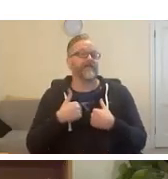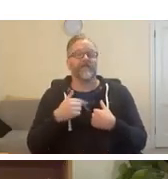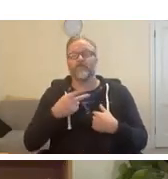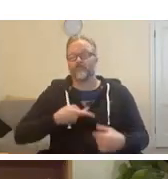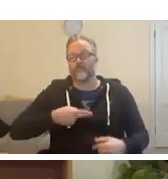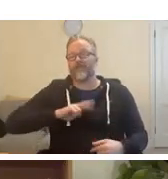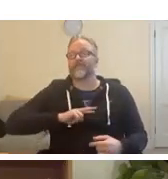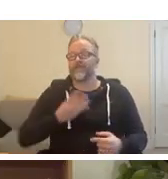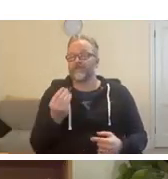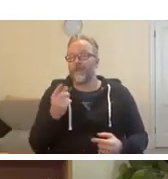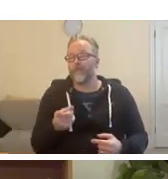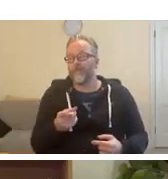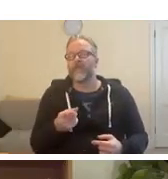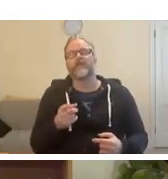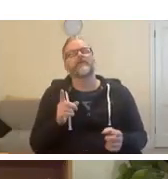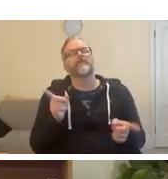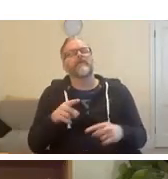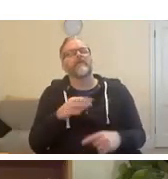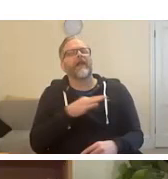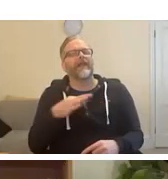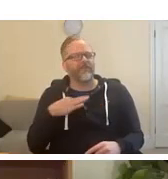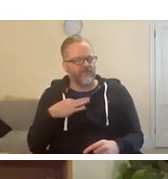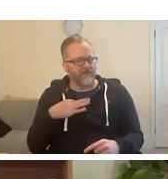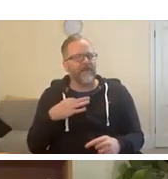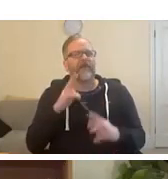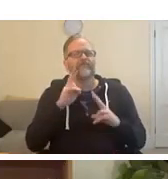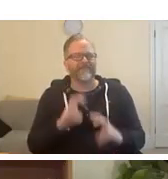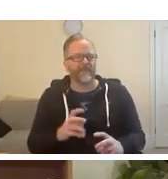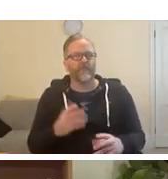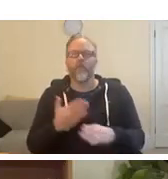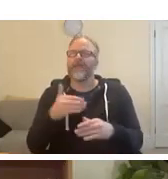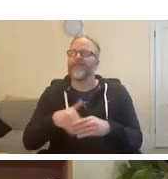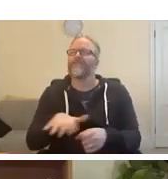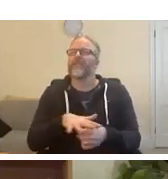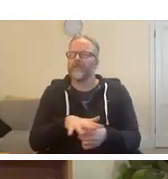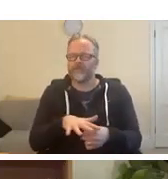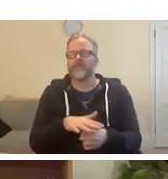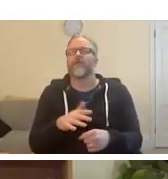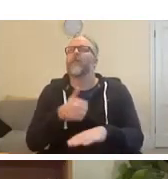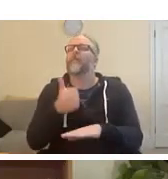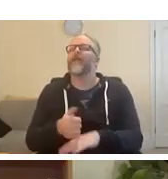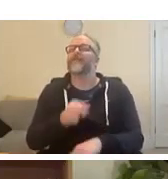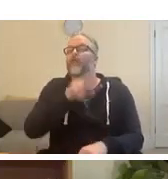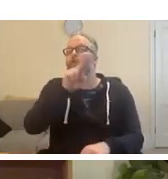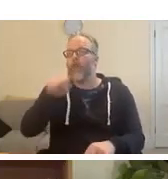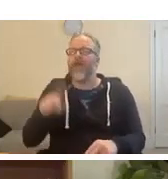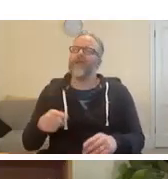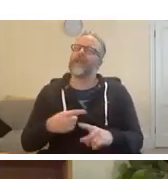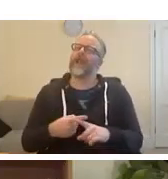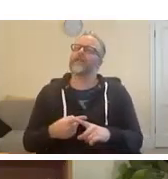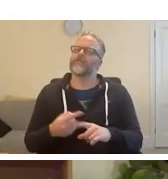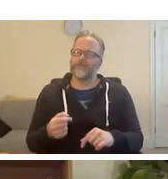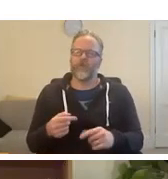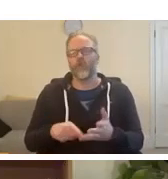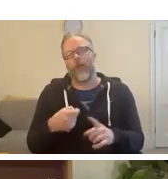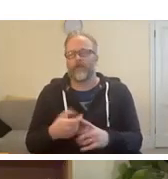transgender. When it comes to clinicians and researchers working in the field, they are based in Norway and the UK, and there we had